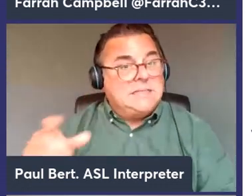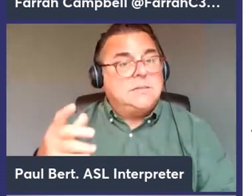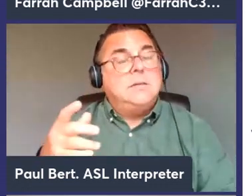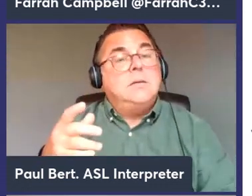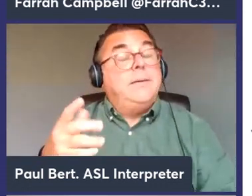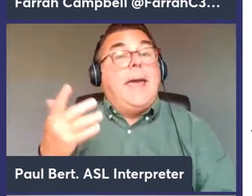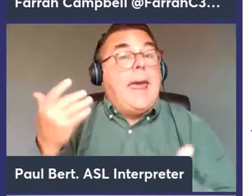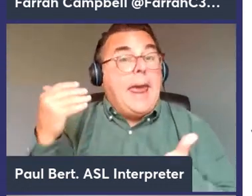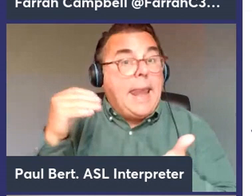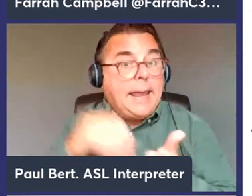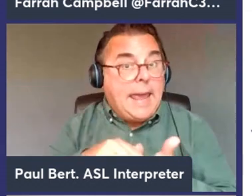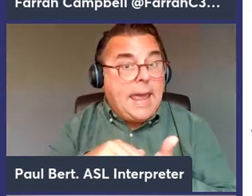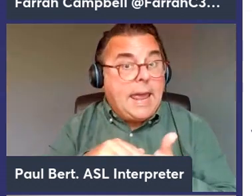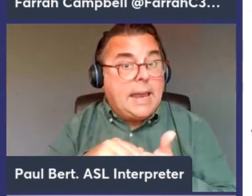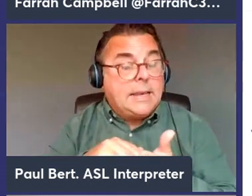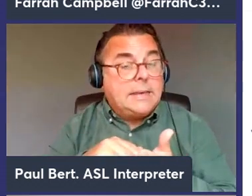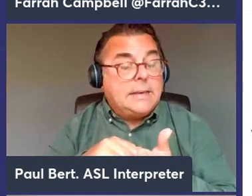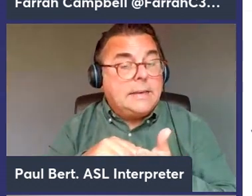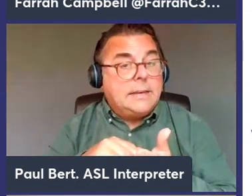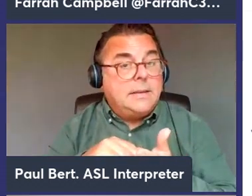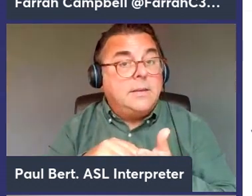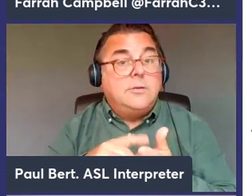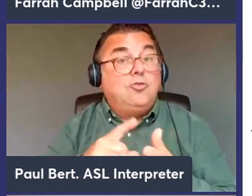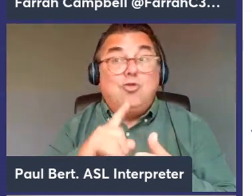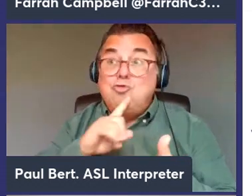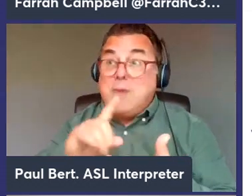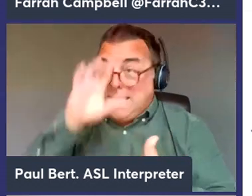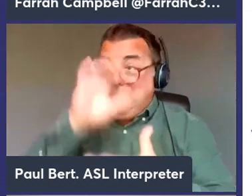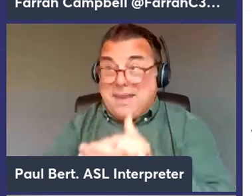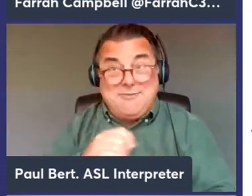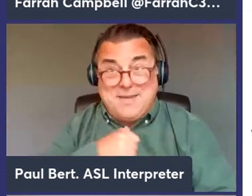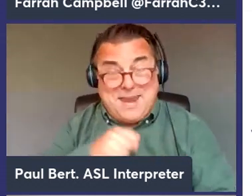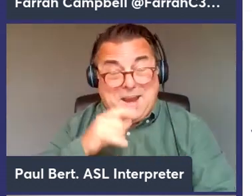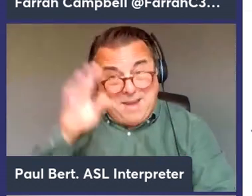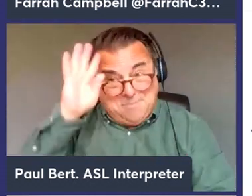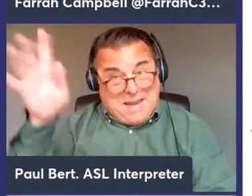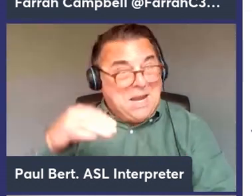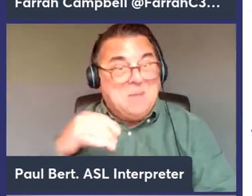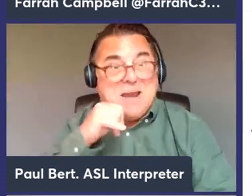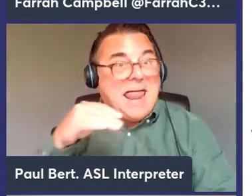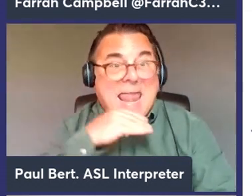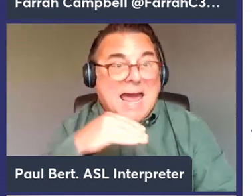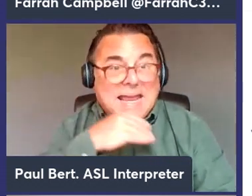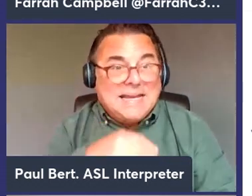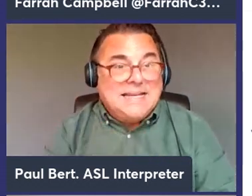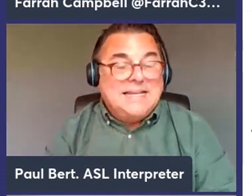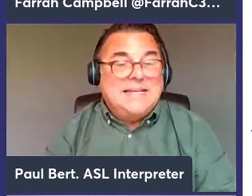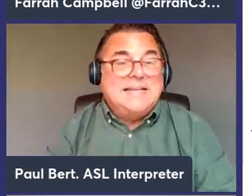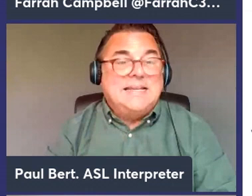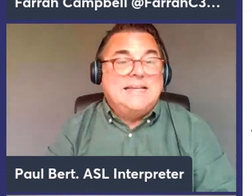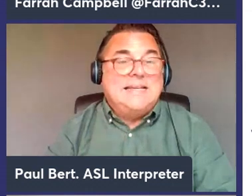just again, so that you believe me, I'm